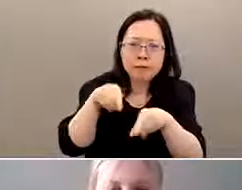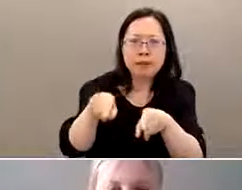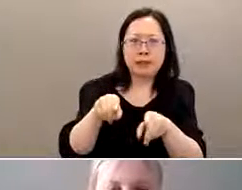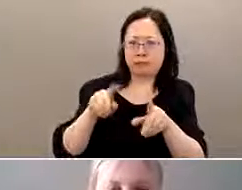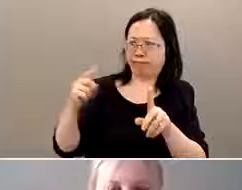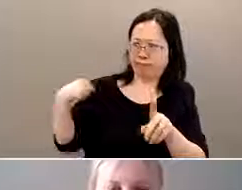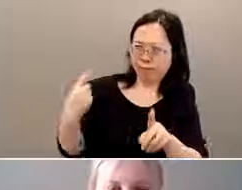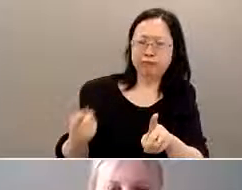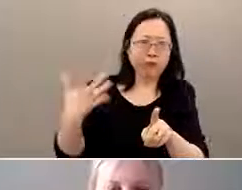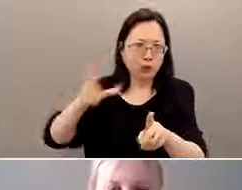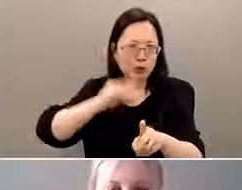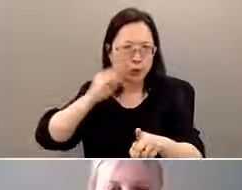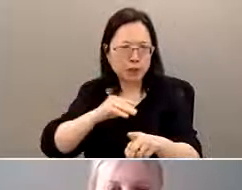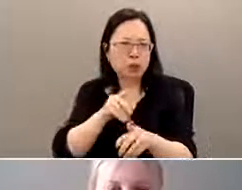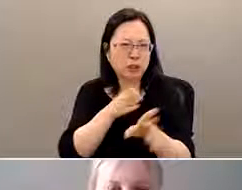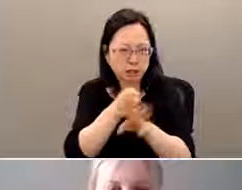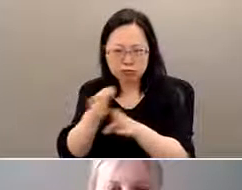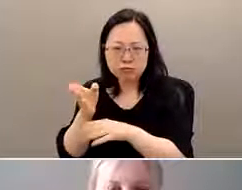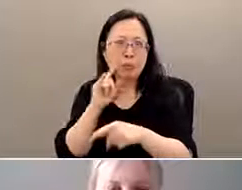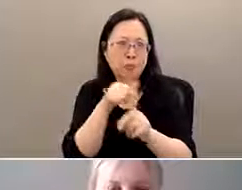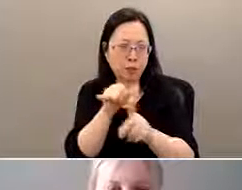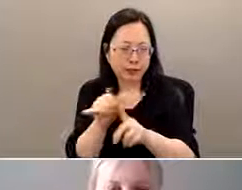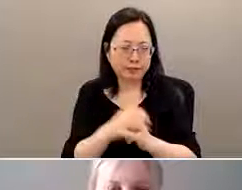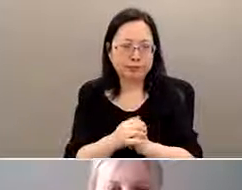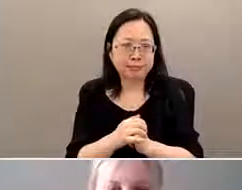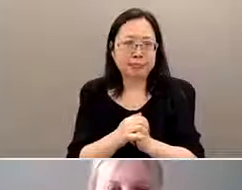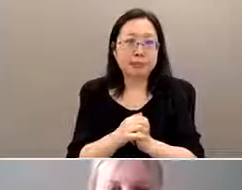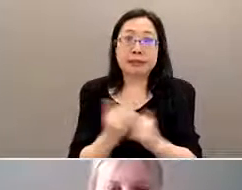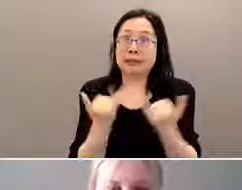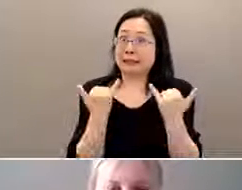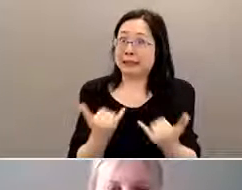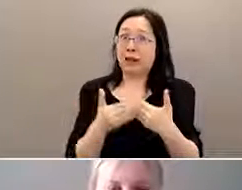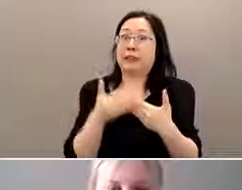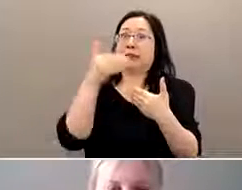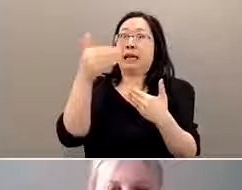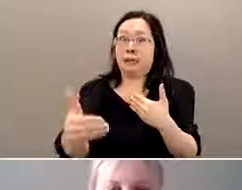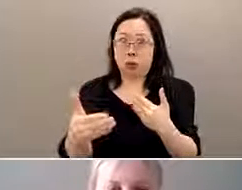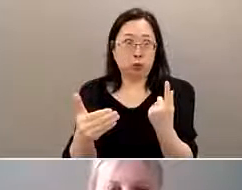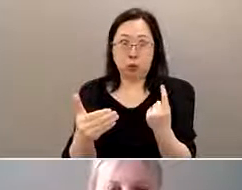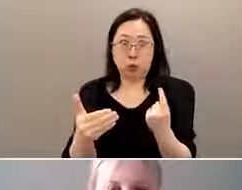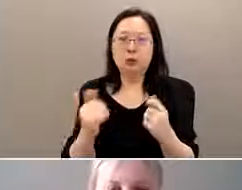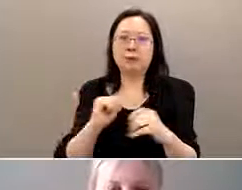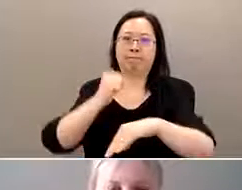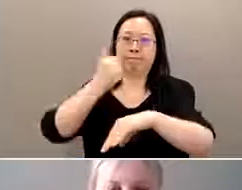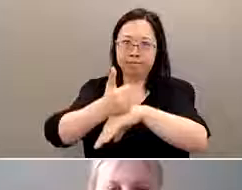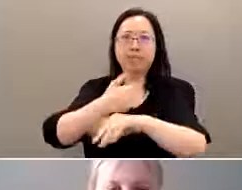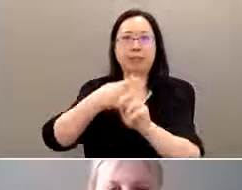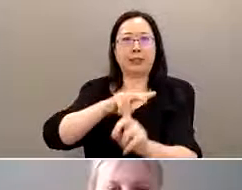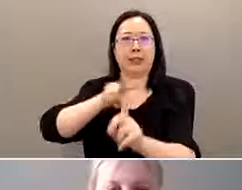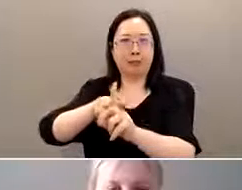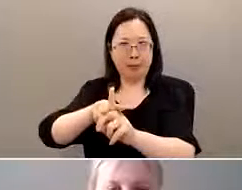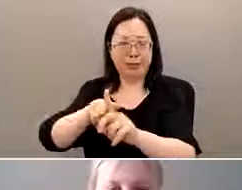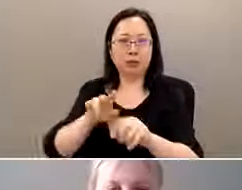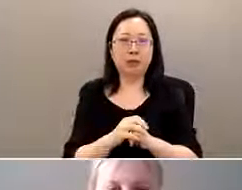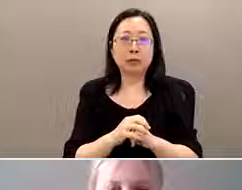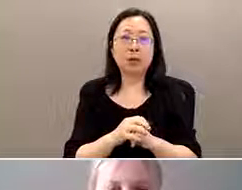bullying. So the next phase is the implementation and evaluation of the toolkit itself.